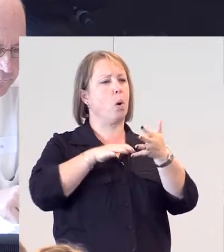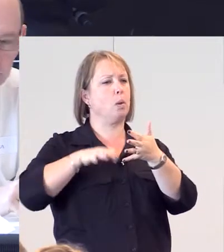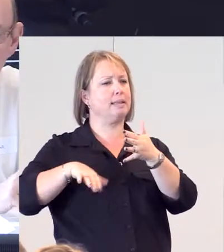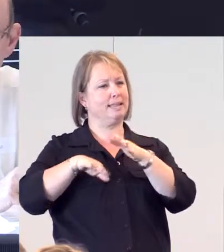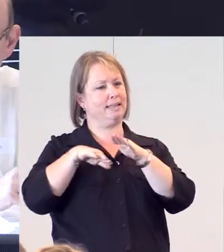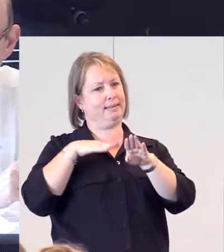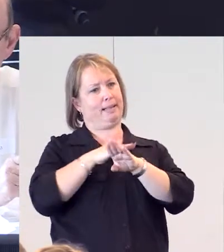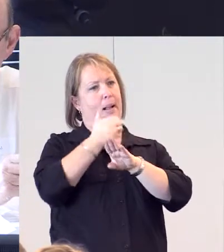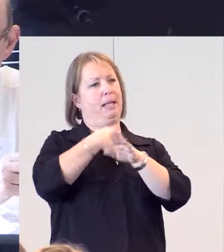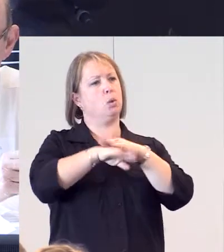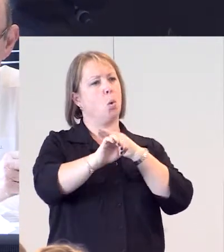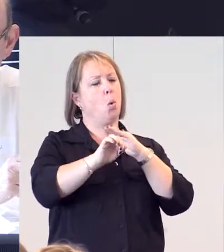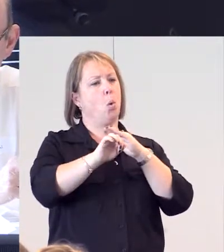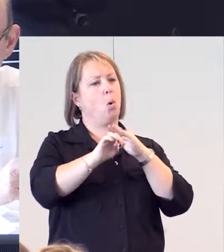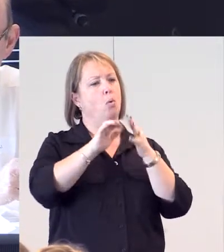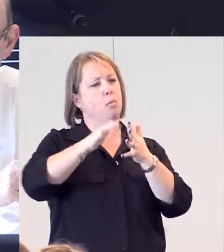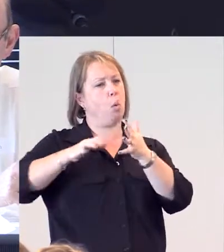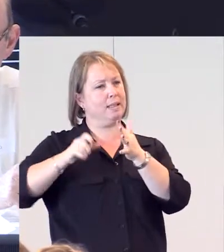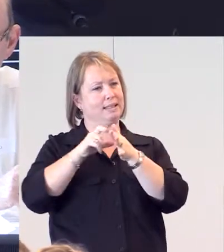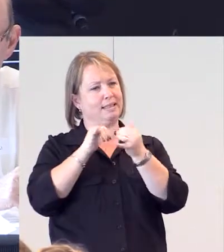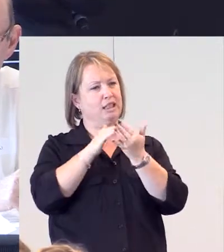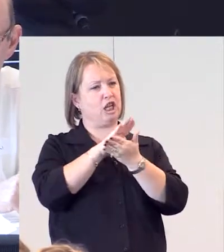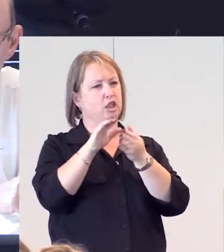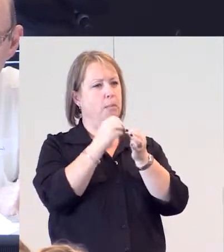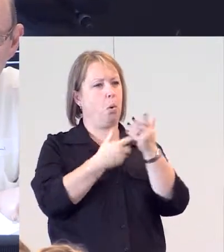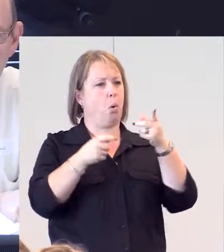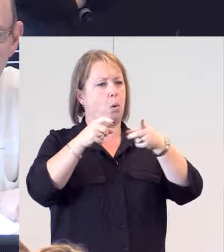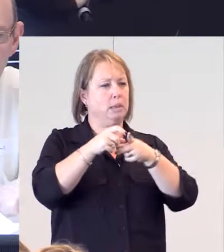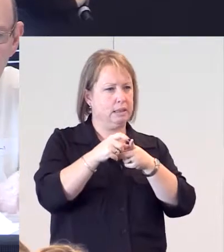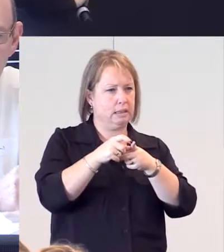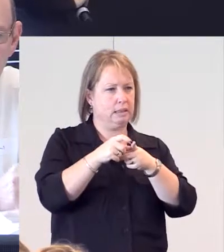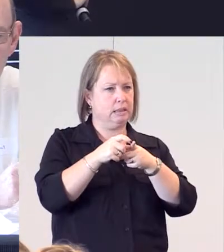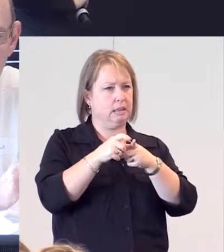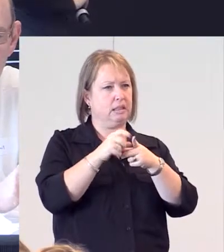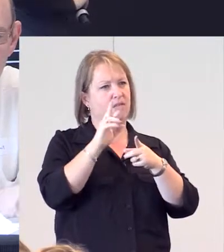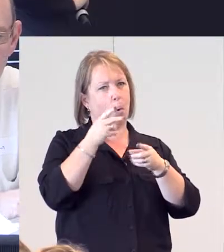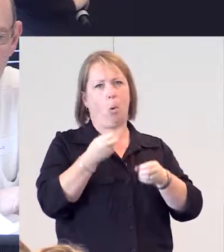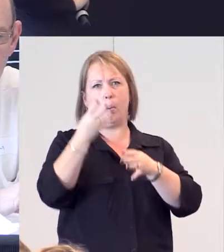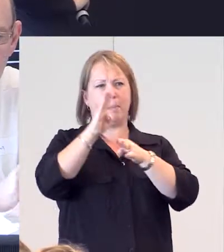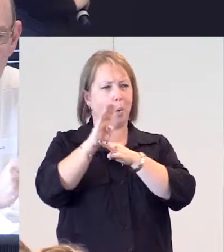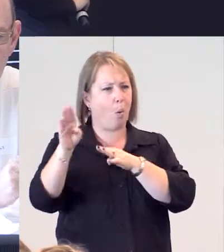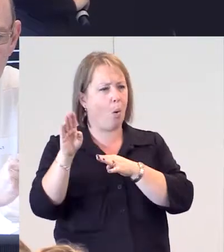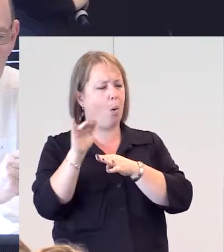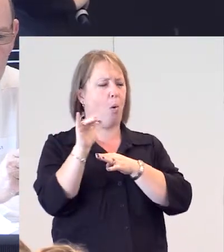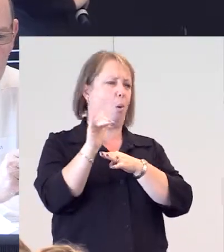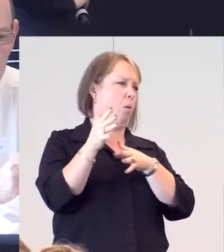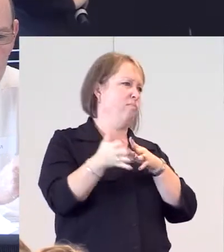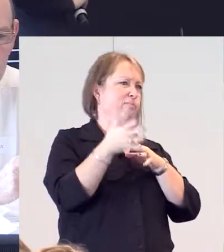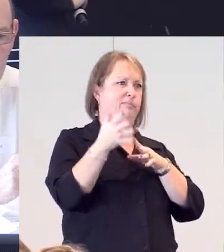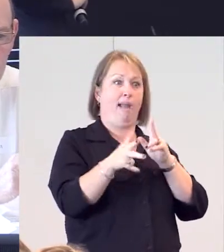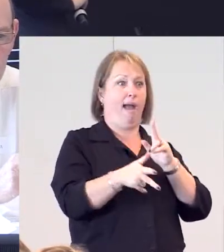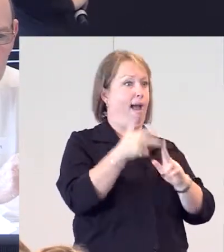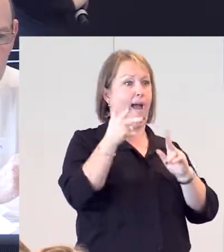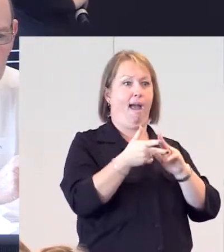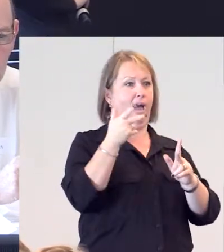your reporting dashboard, for example, your reporting dashboard for the board or for any other